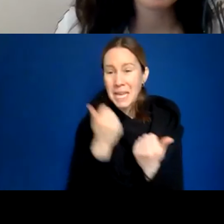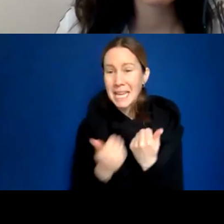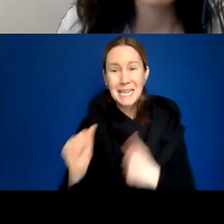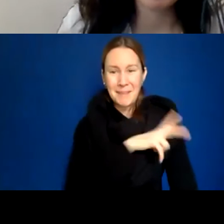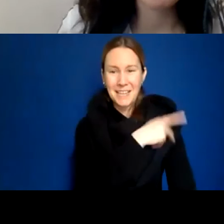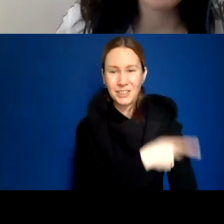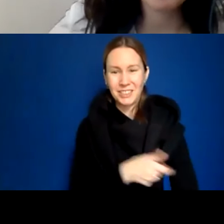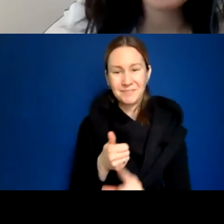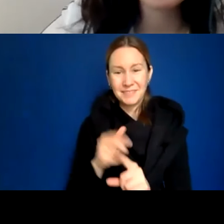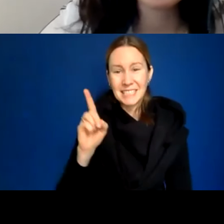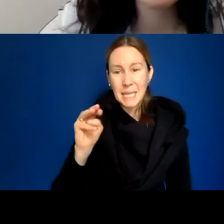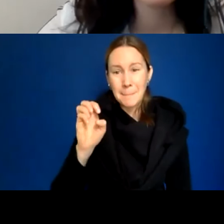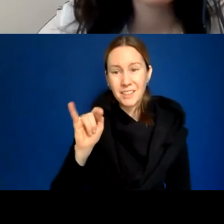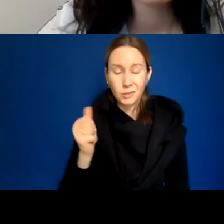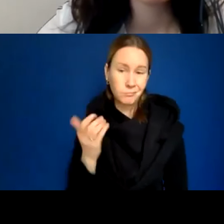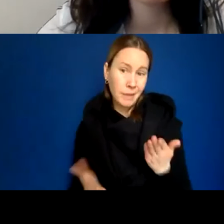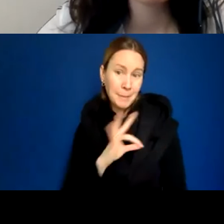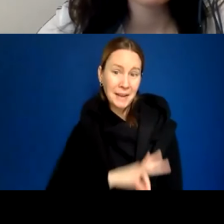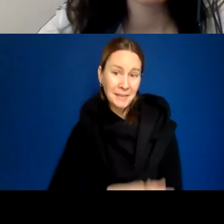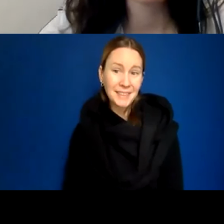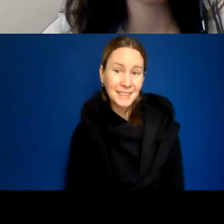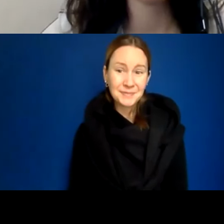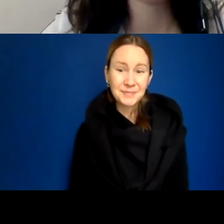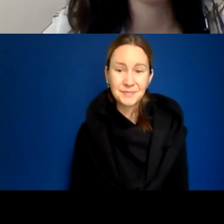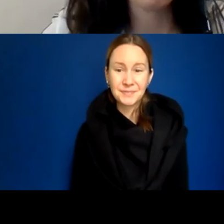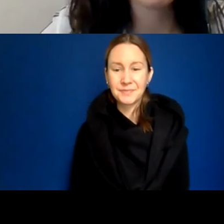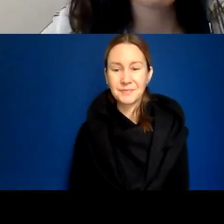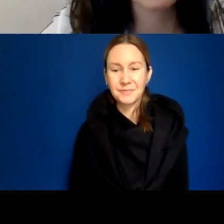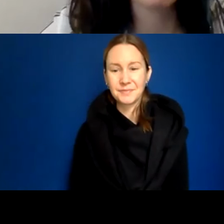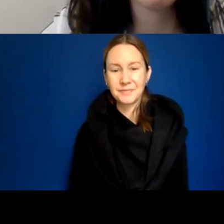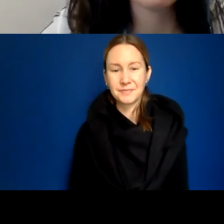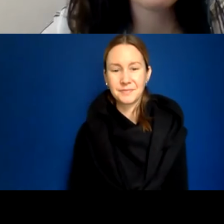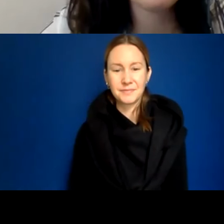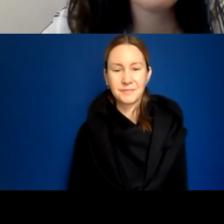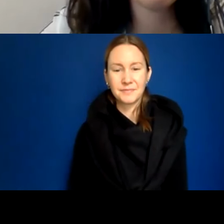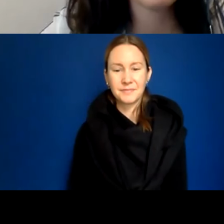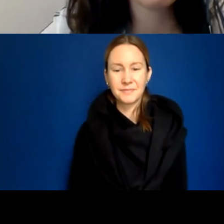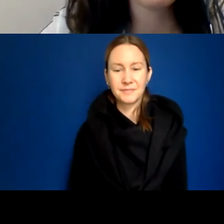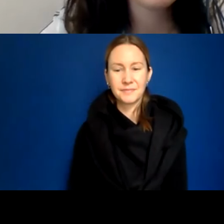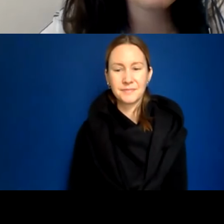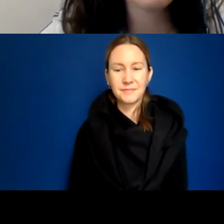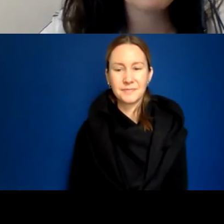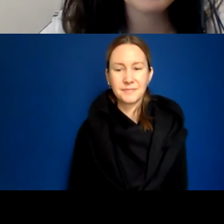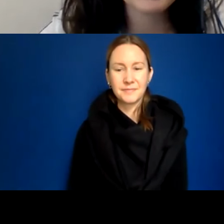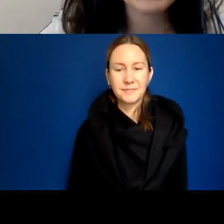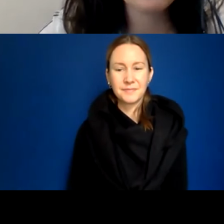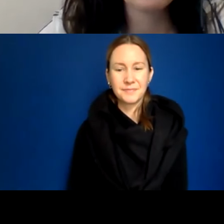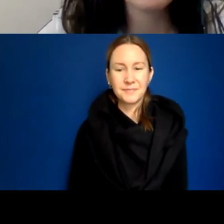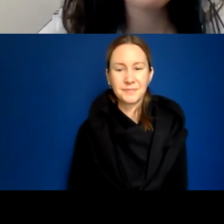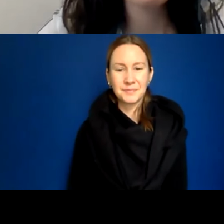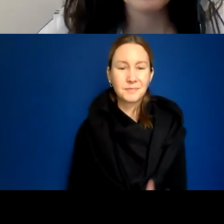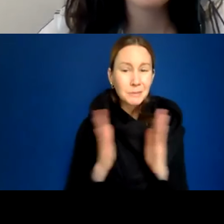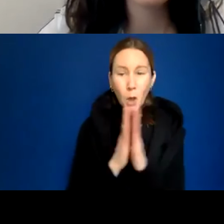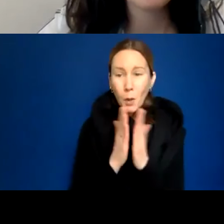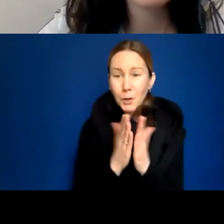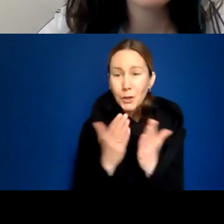has dementia who may benefit from this. So this would be a small or portable book with personal information like their